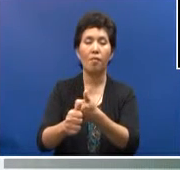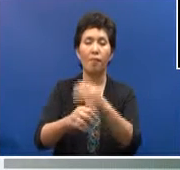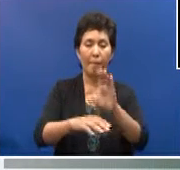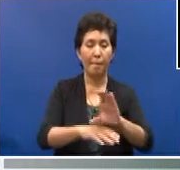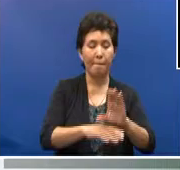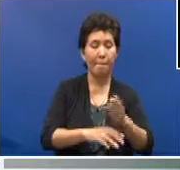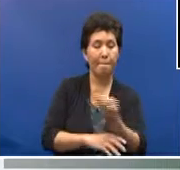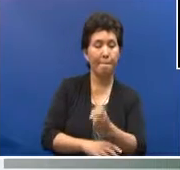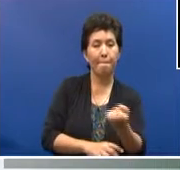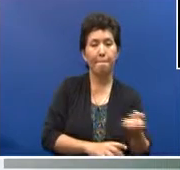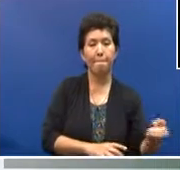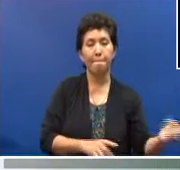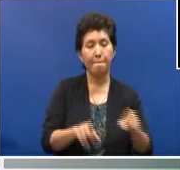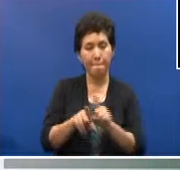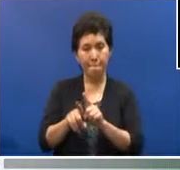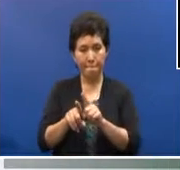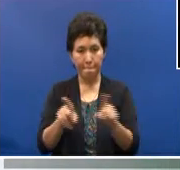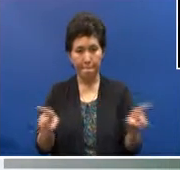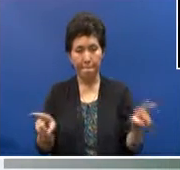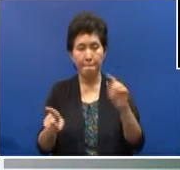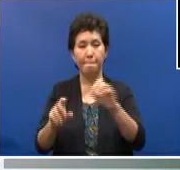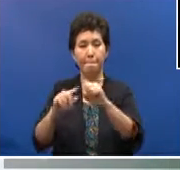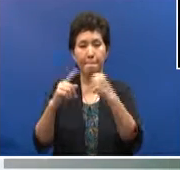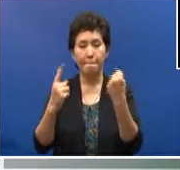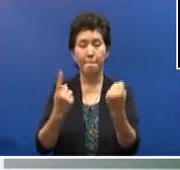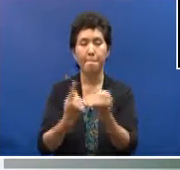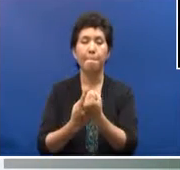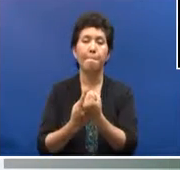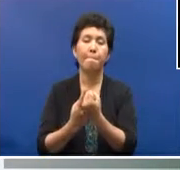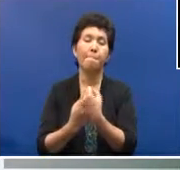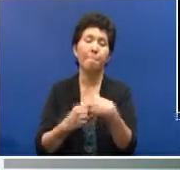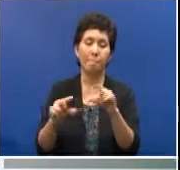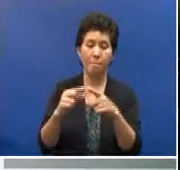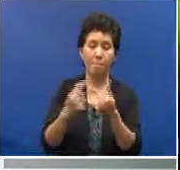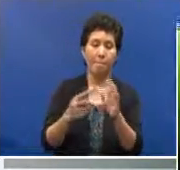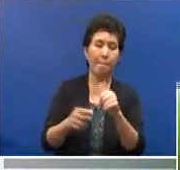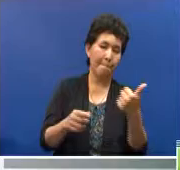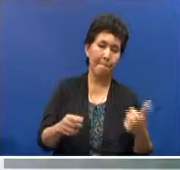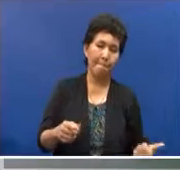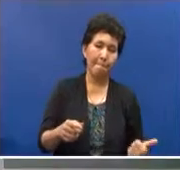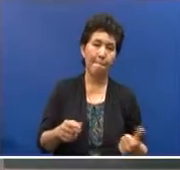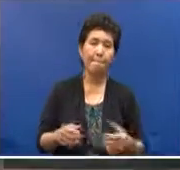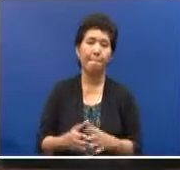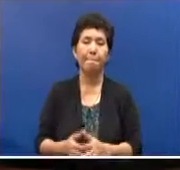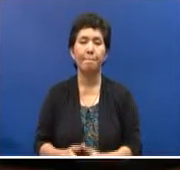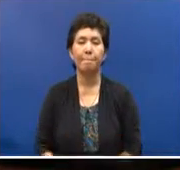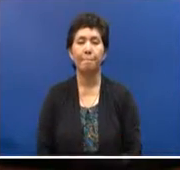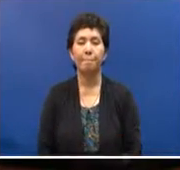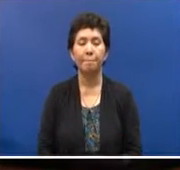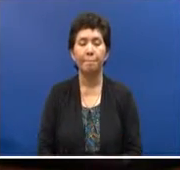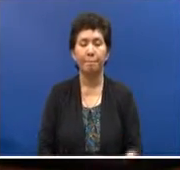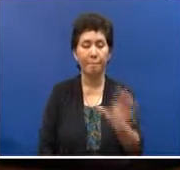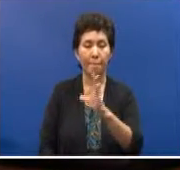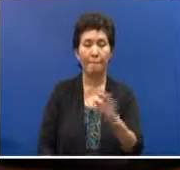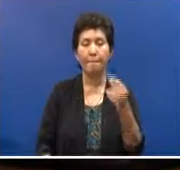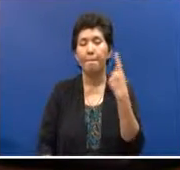cultural element that differentiate one social group from another. Okay, and